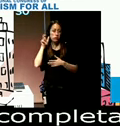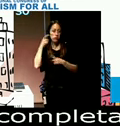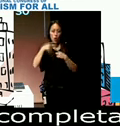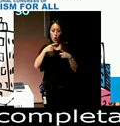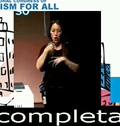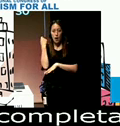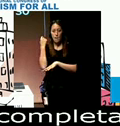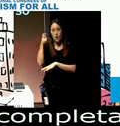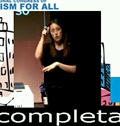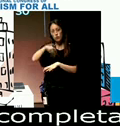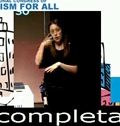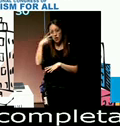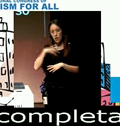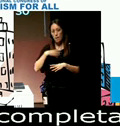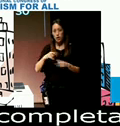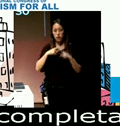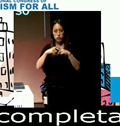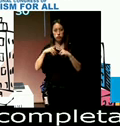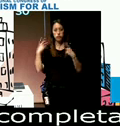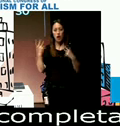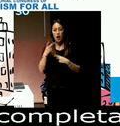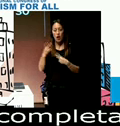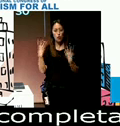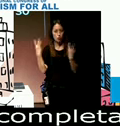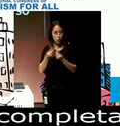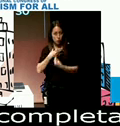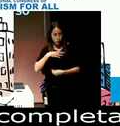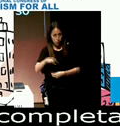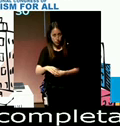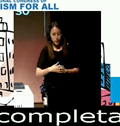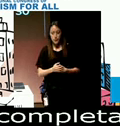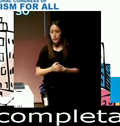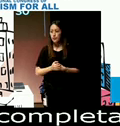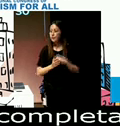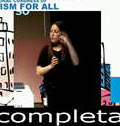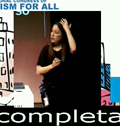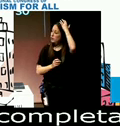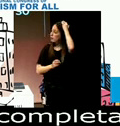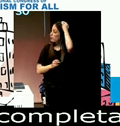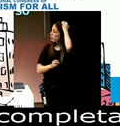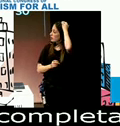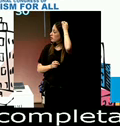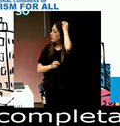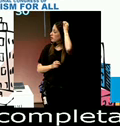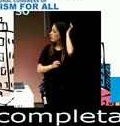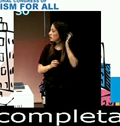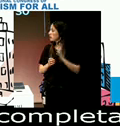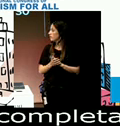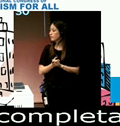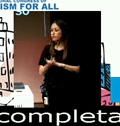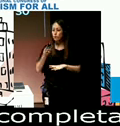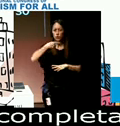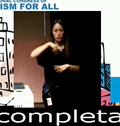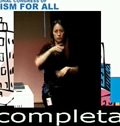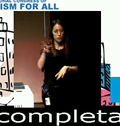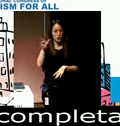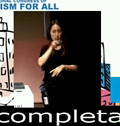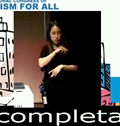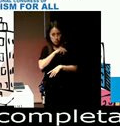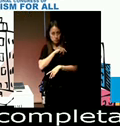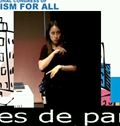We earned some, not earned, we had some awards, and I would